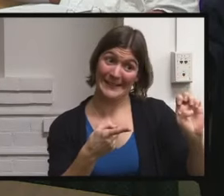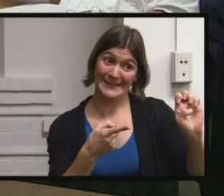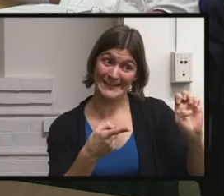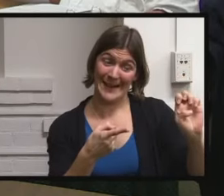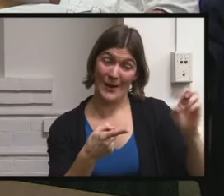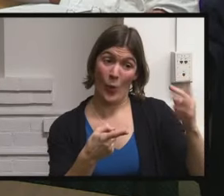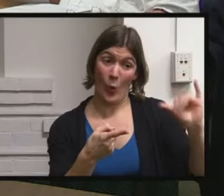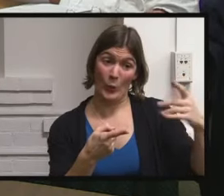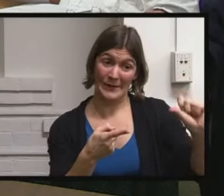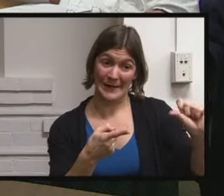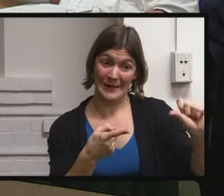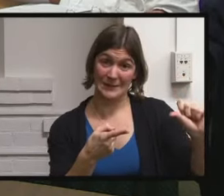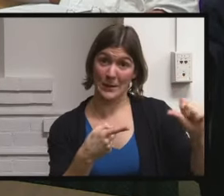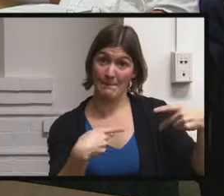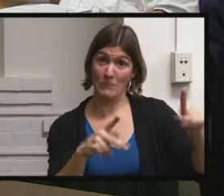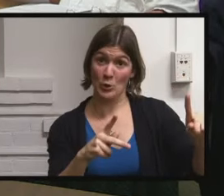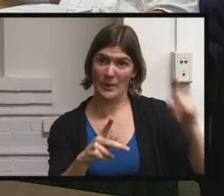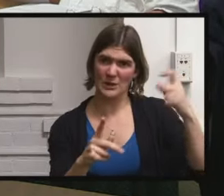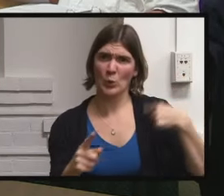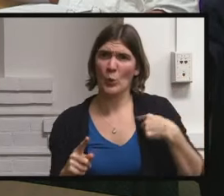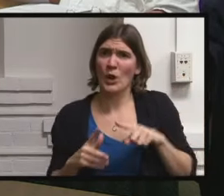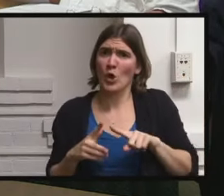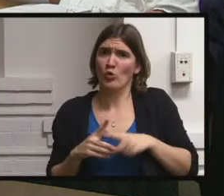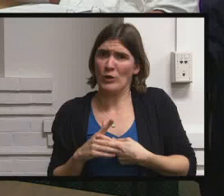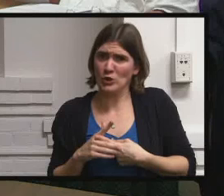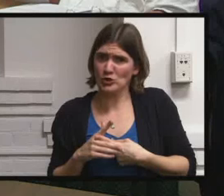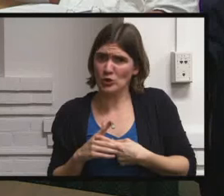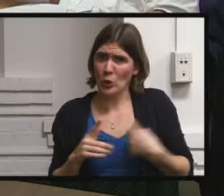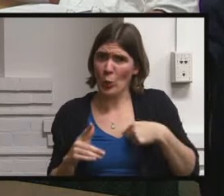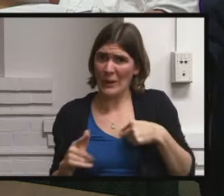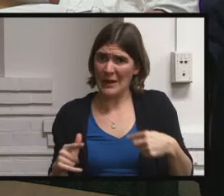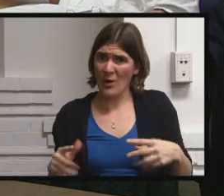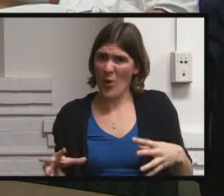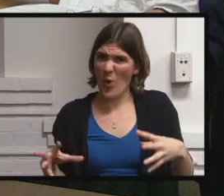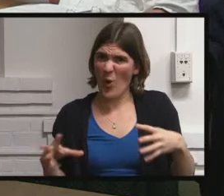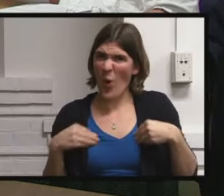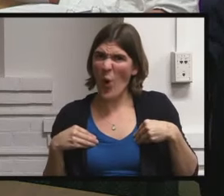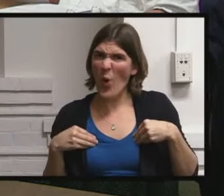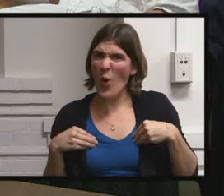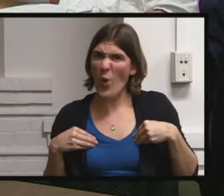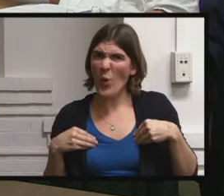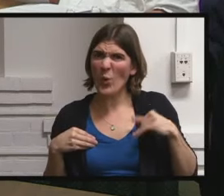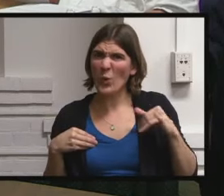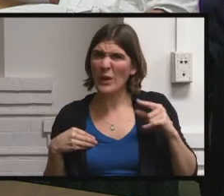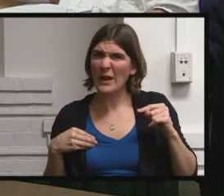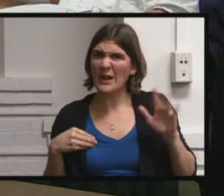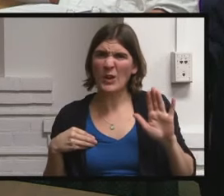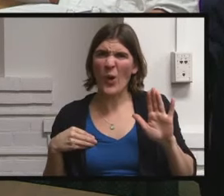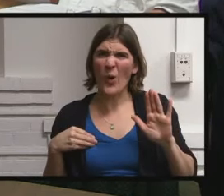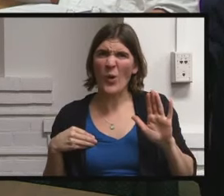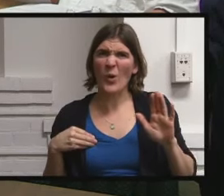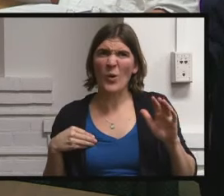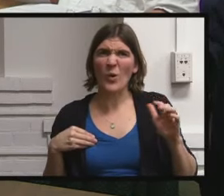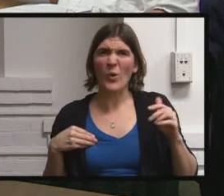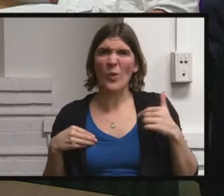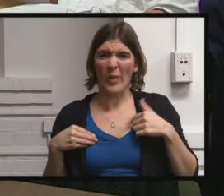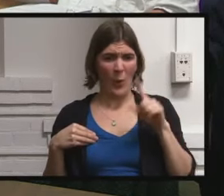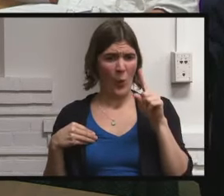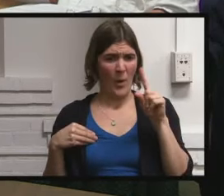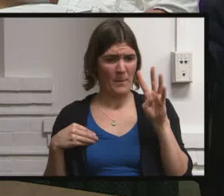is because we were the original, whatever the word is, loan grantor of the one